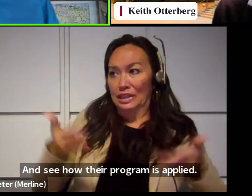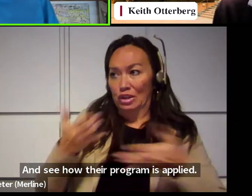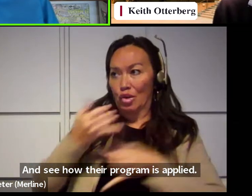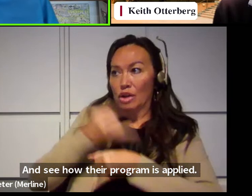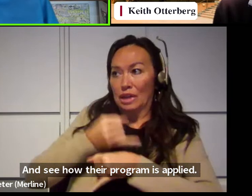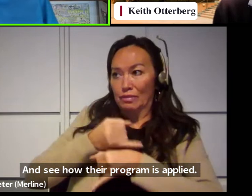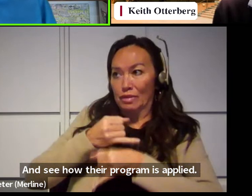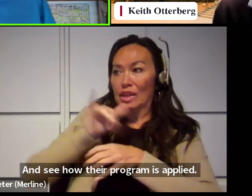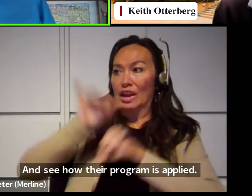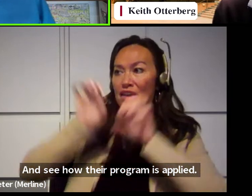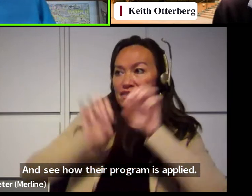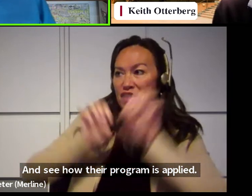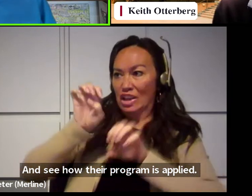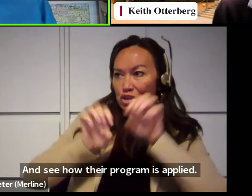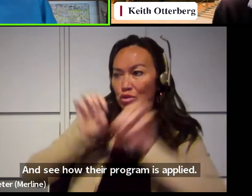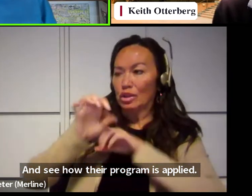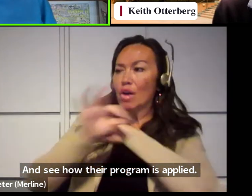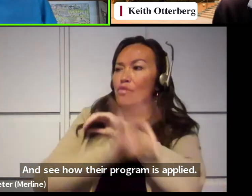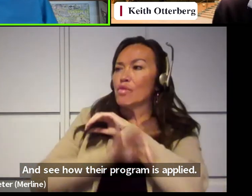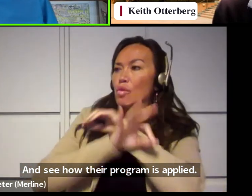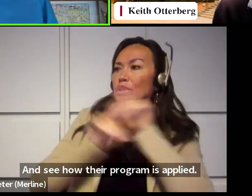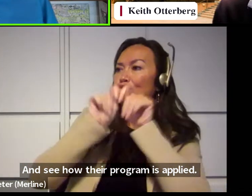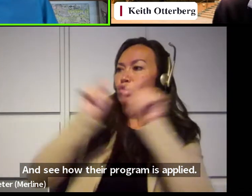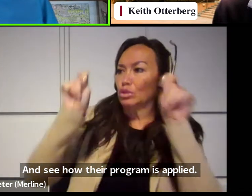evaluates foreign transcripts. As long